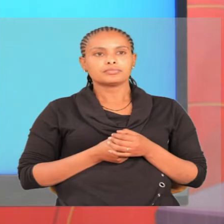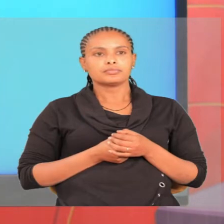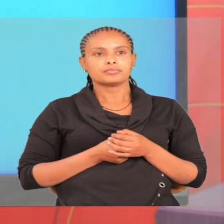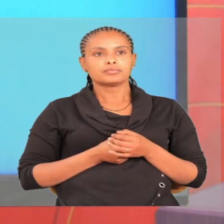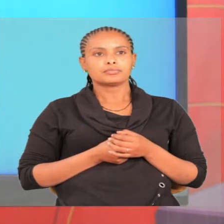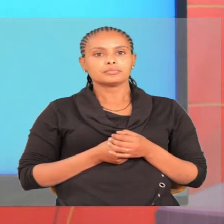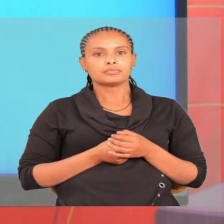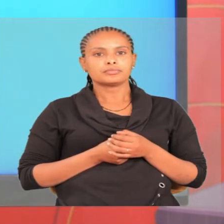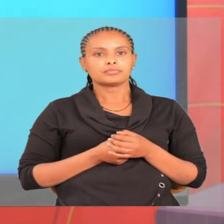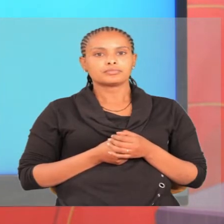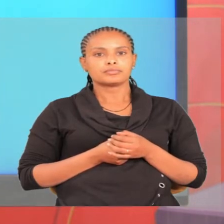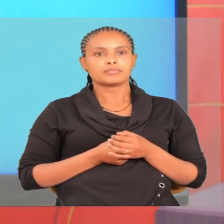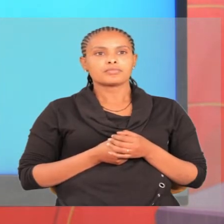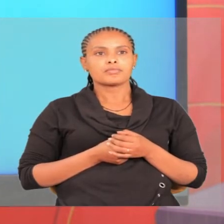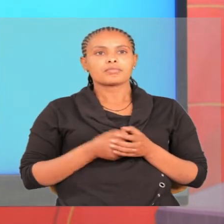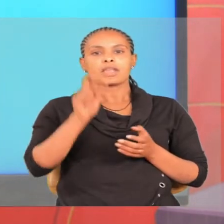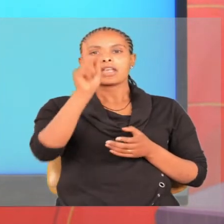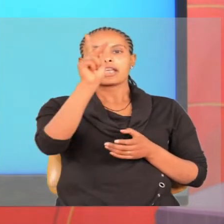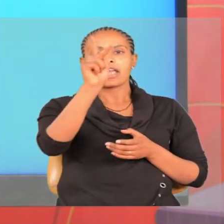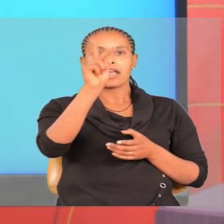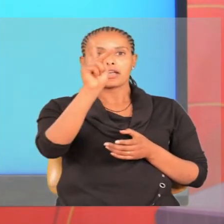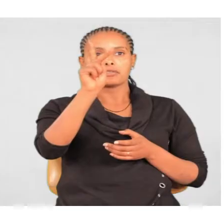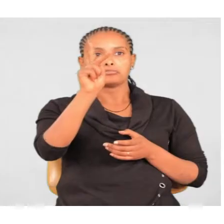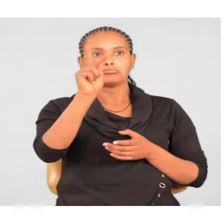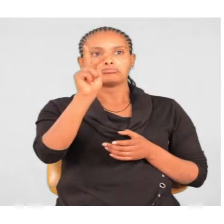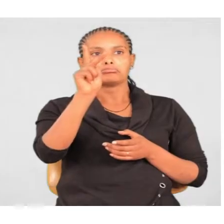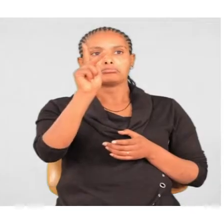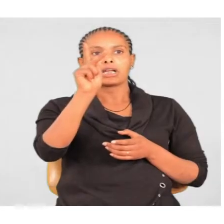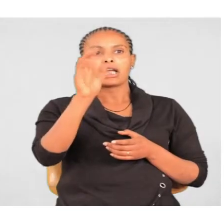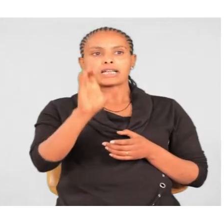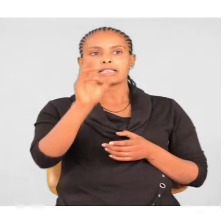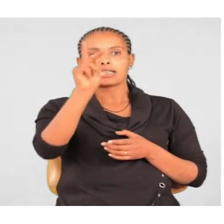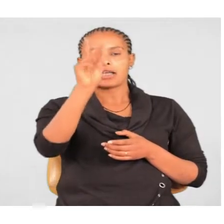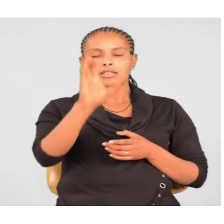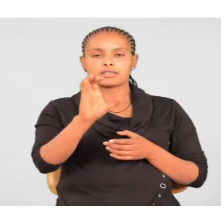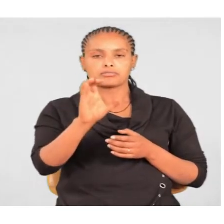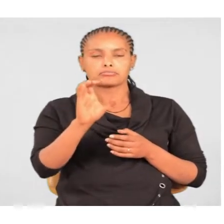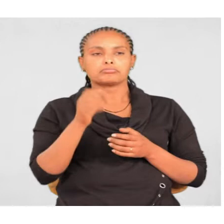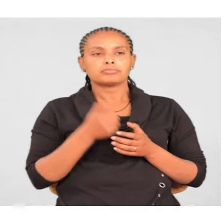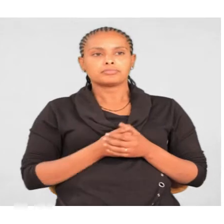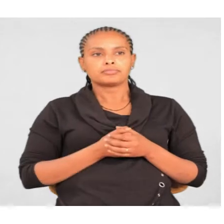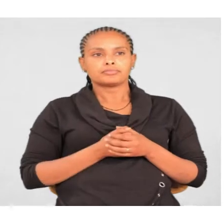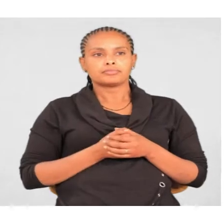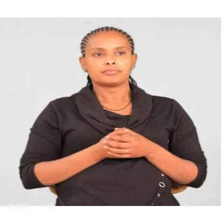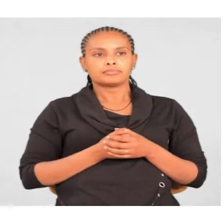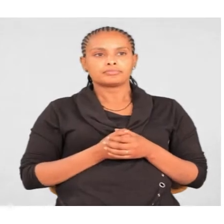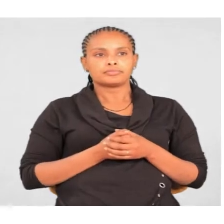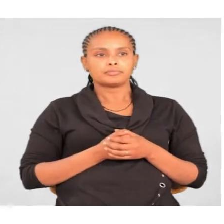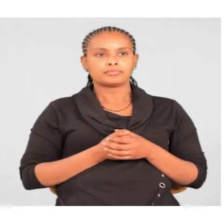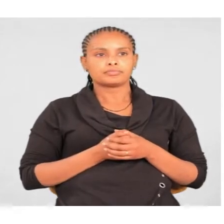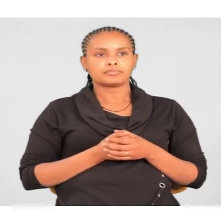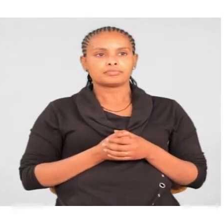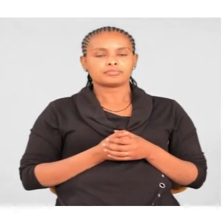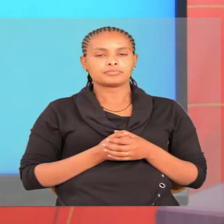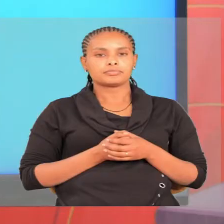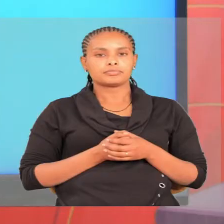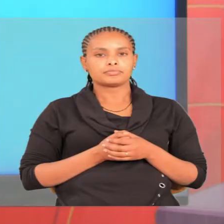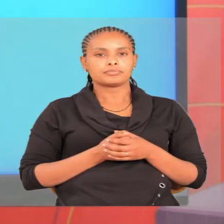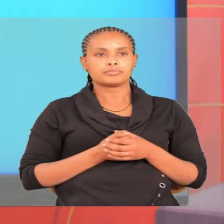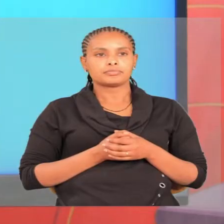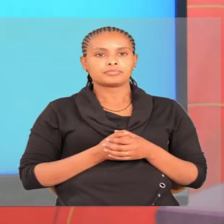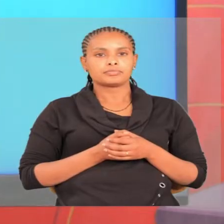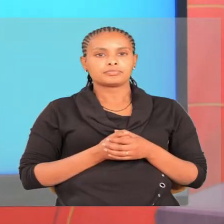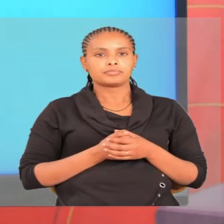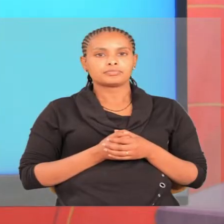the product. K reverse times concentration of C to the power of C times concentration of D to the power of